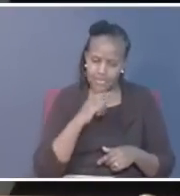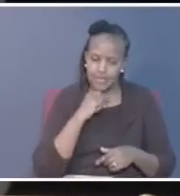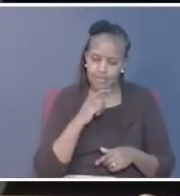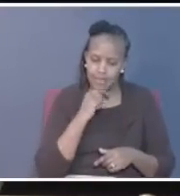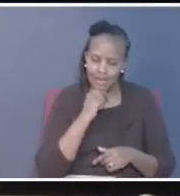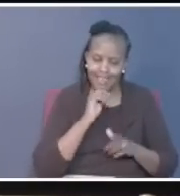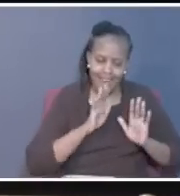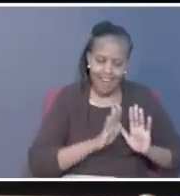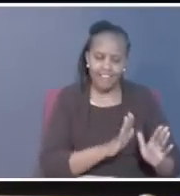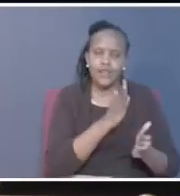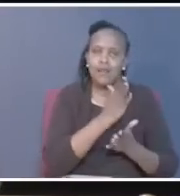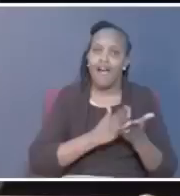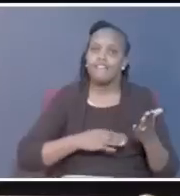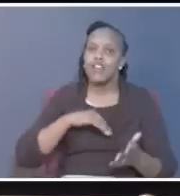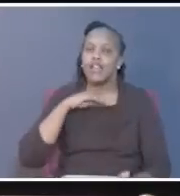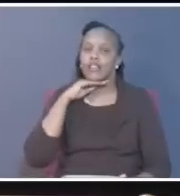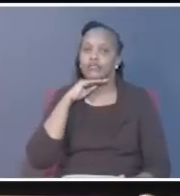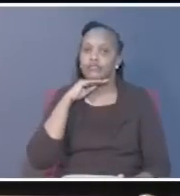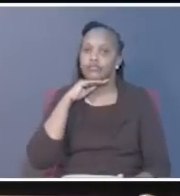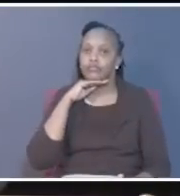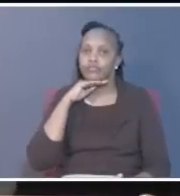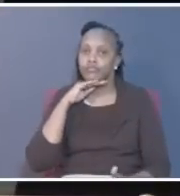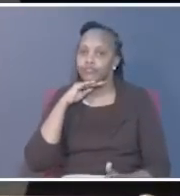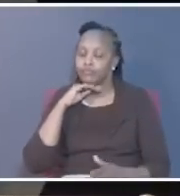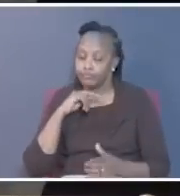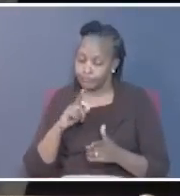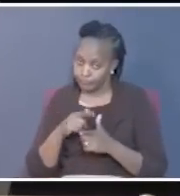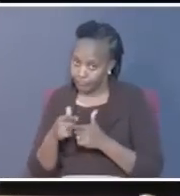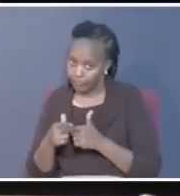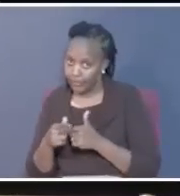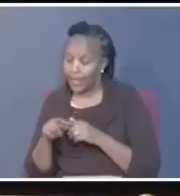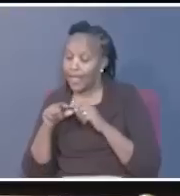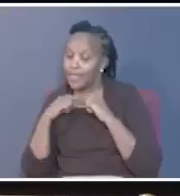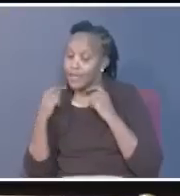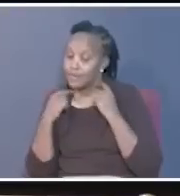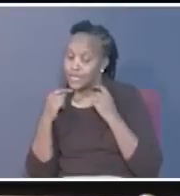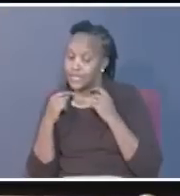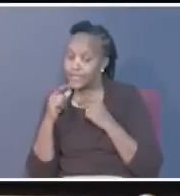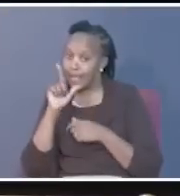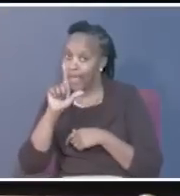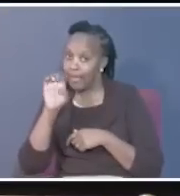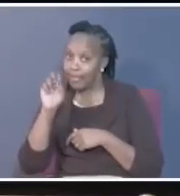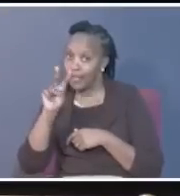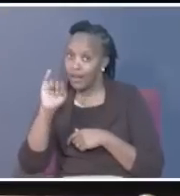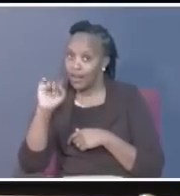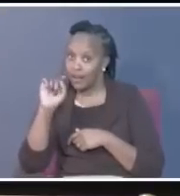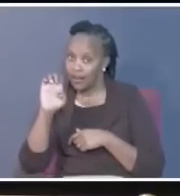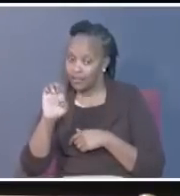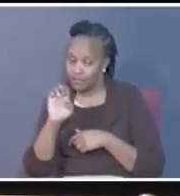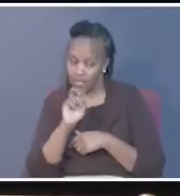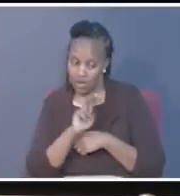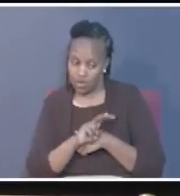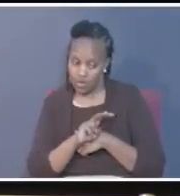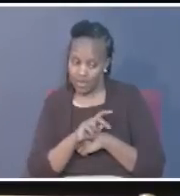half to death. The priest and the Levite each looked at the man and they said, "What